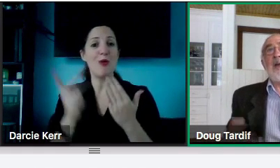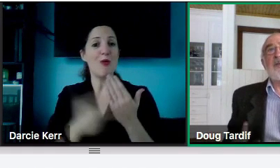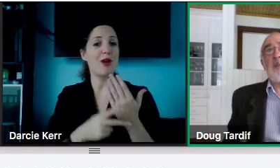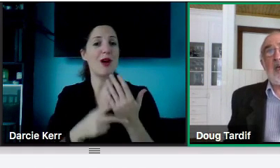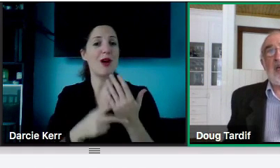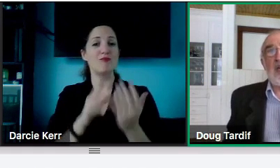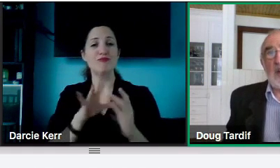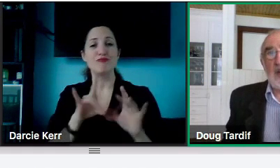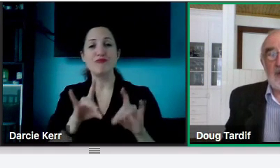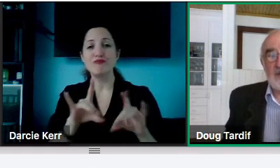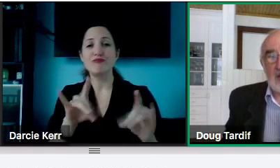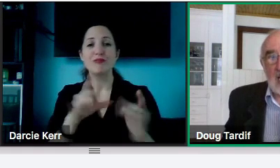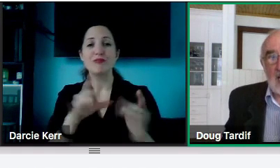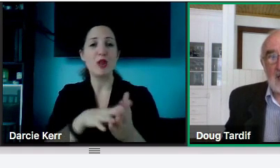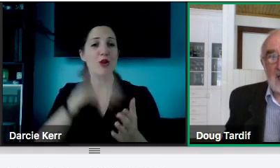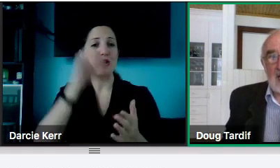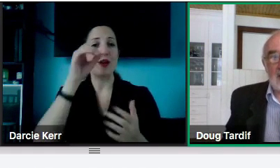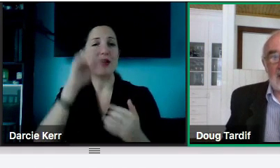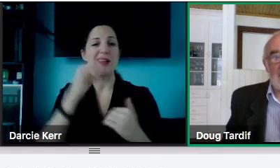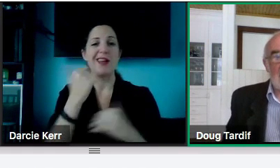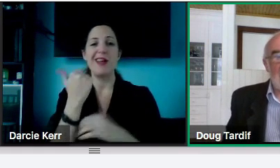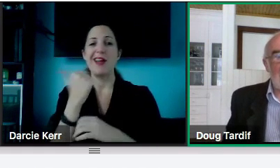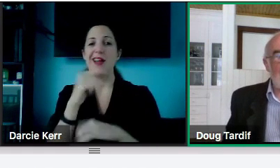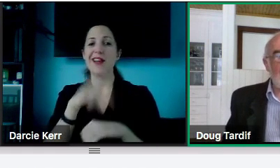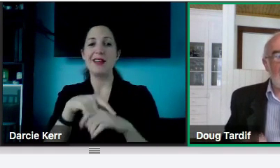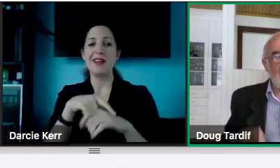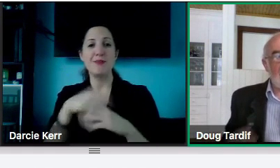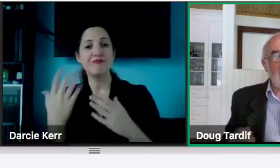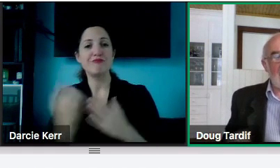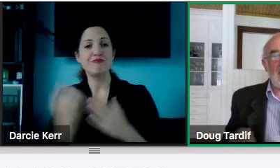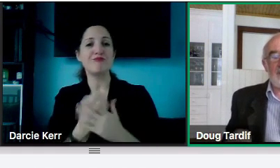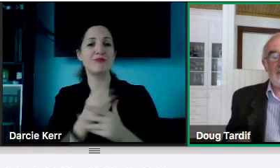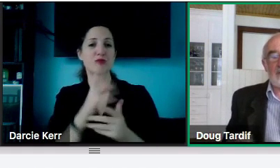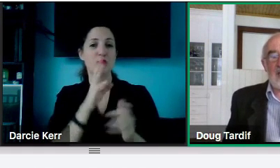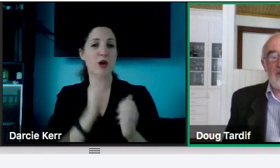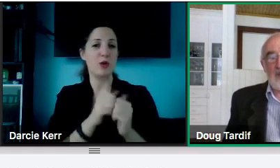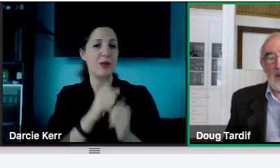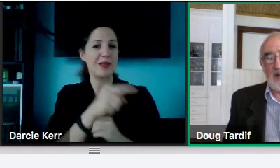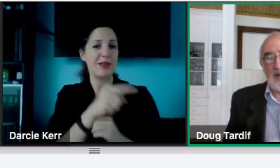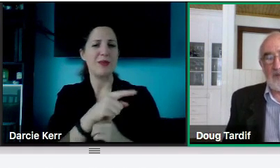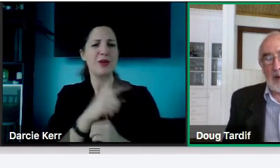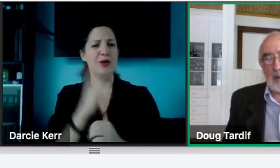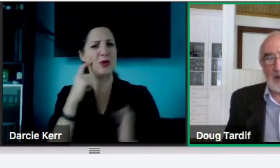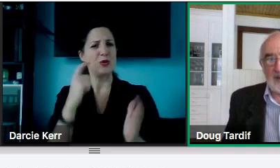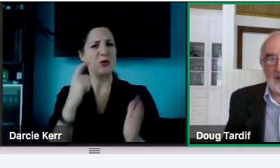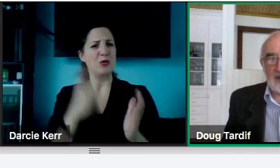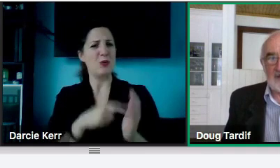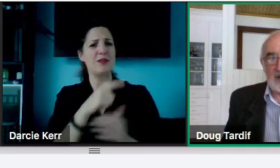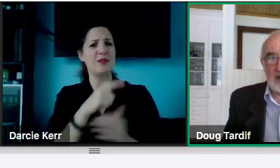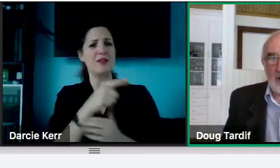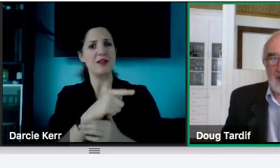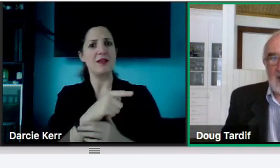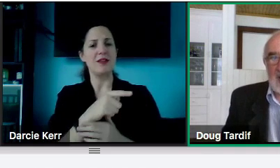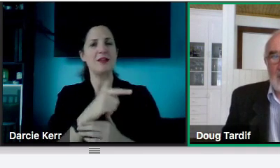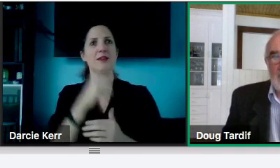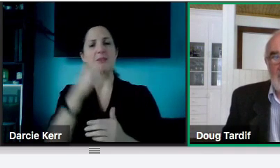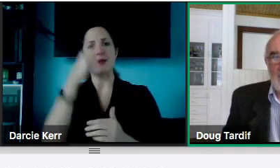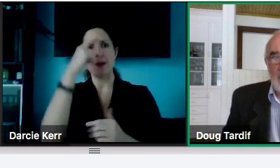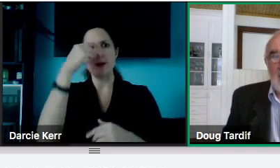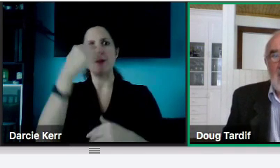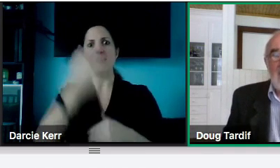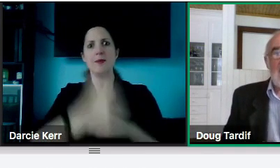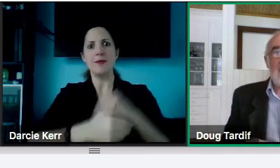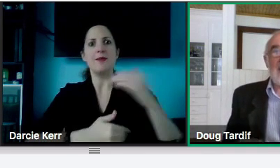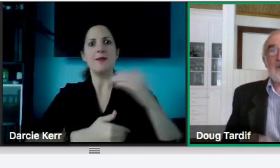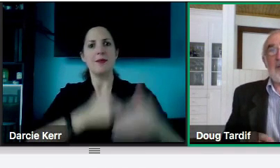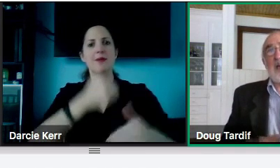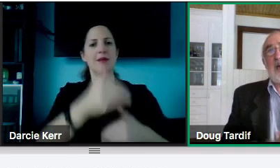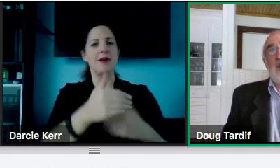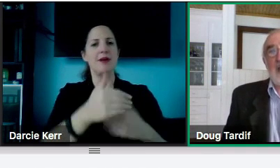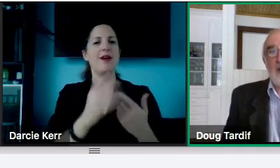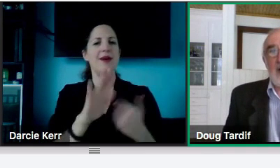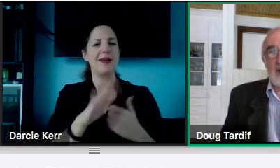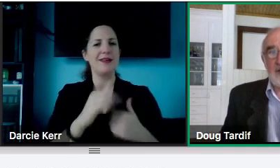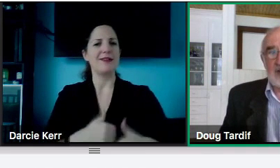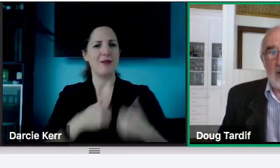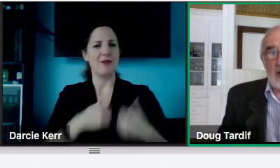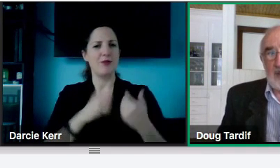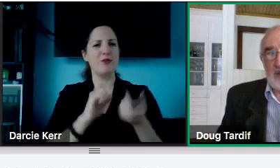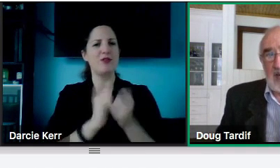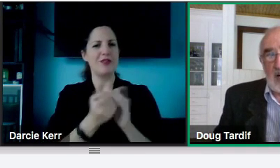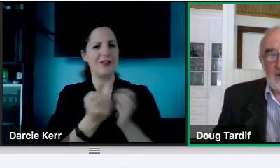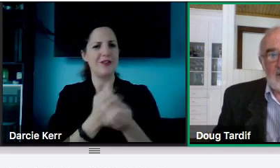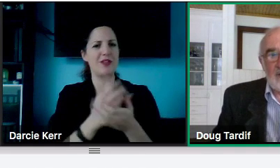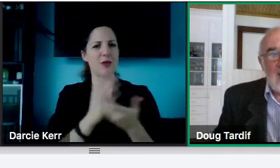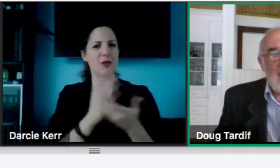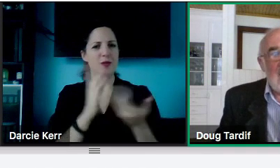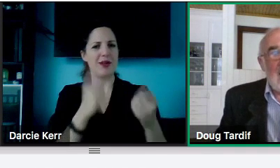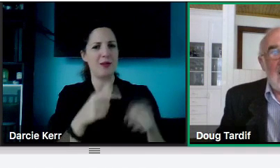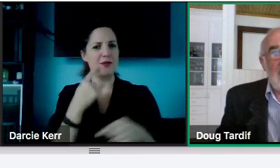just love speaking with this client, and you can tell that he's really moving forward and things are going to happen for him. And that's where I get my greatest joy,